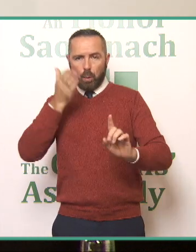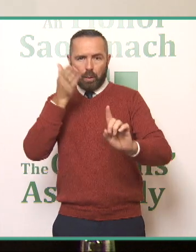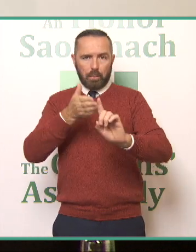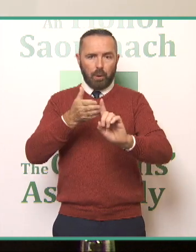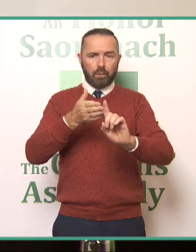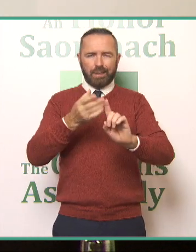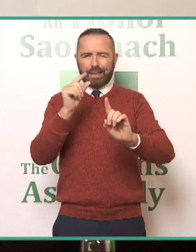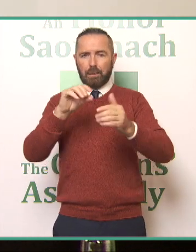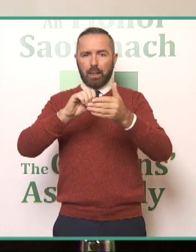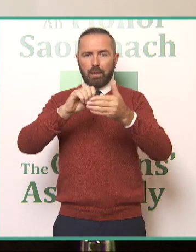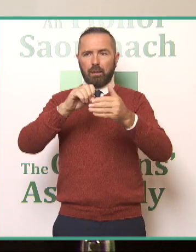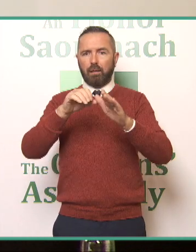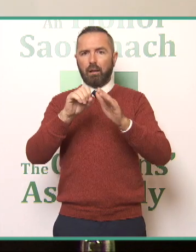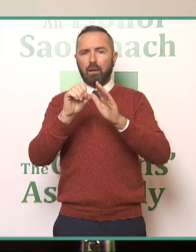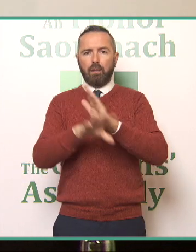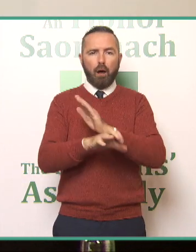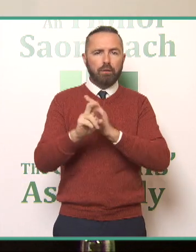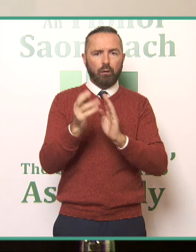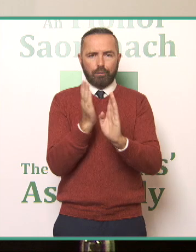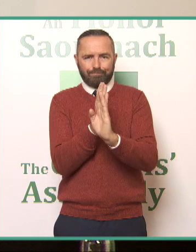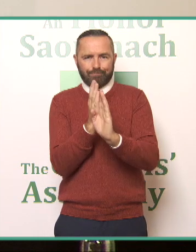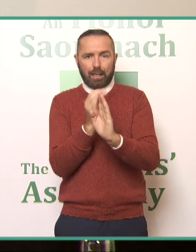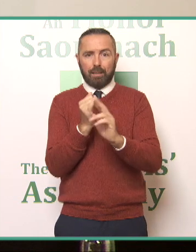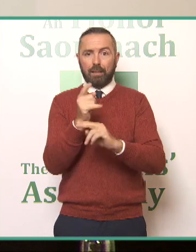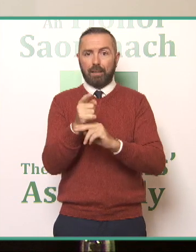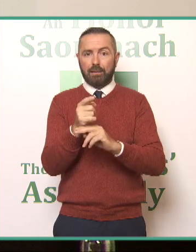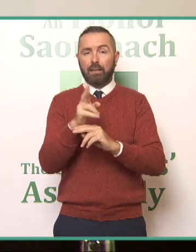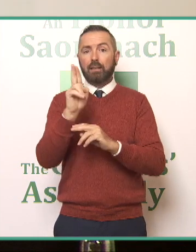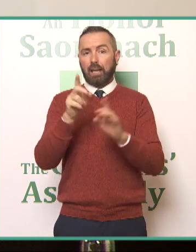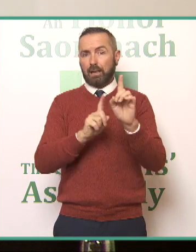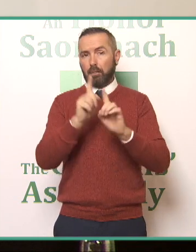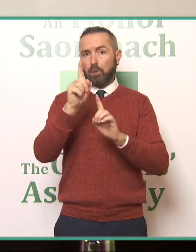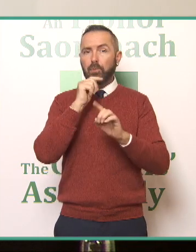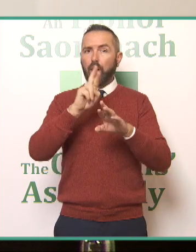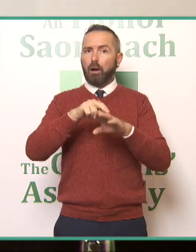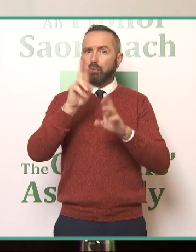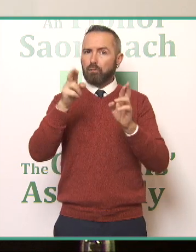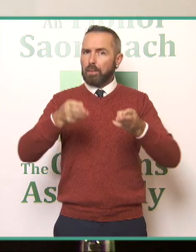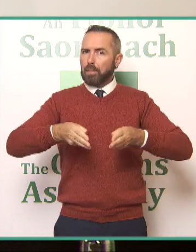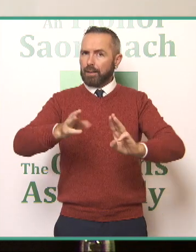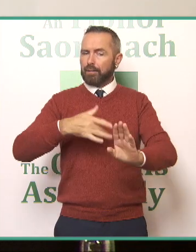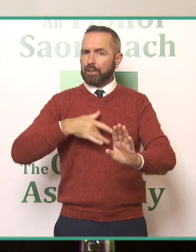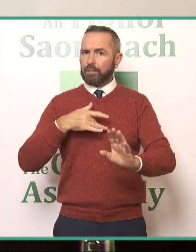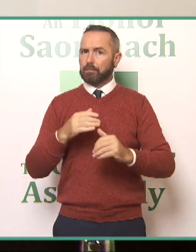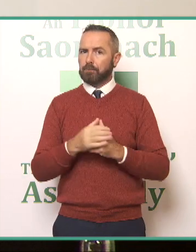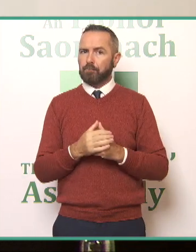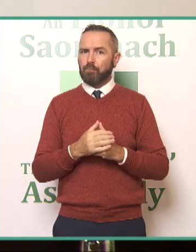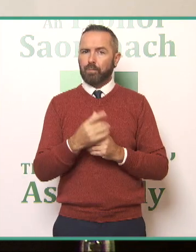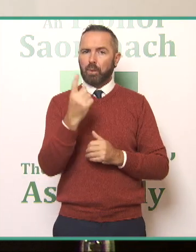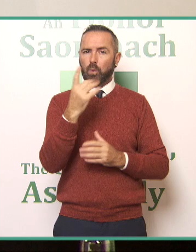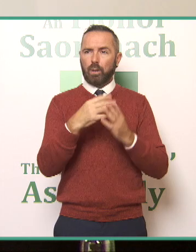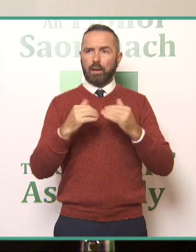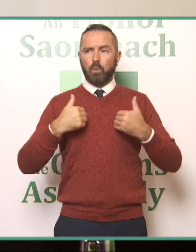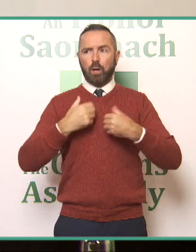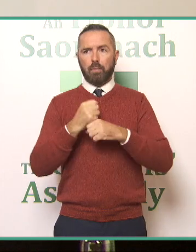slightly lost or slightly hidden in all this. It could be a lot better, but we're on the right trajectory. And one of the things I worry about at the